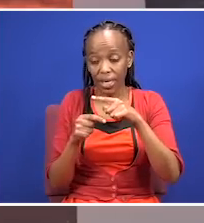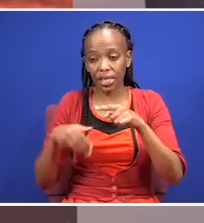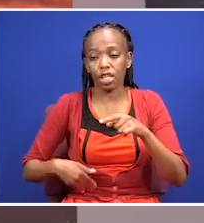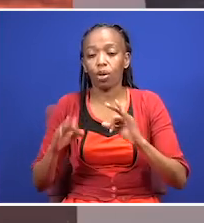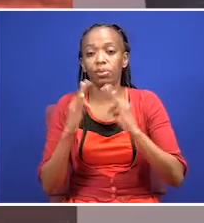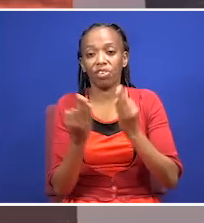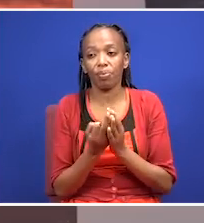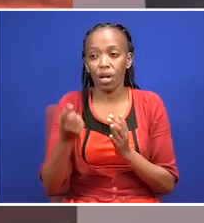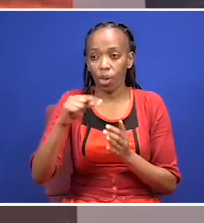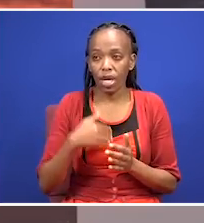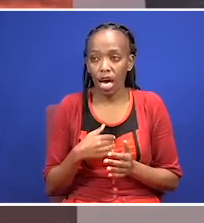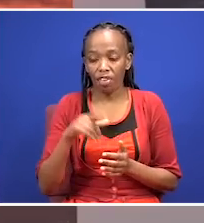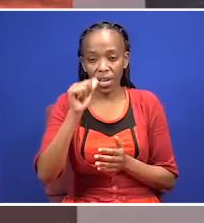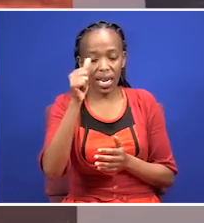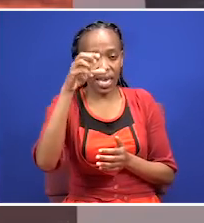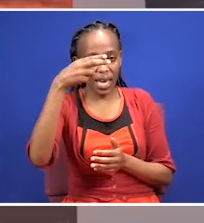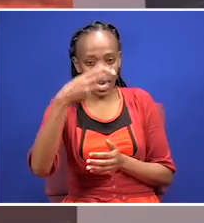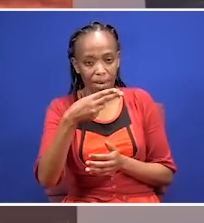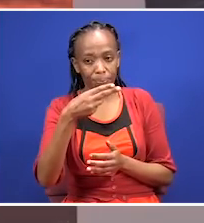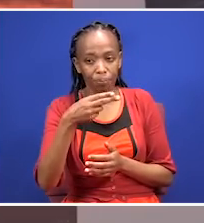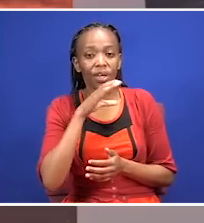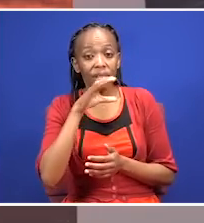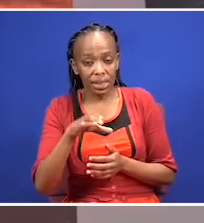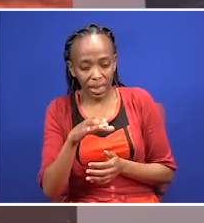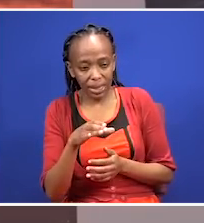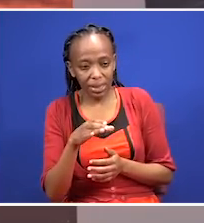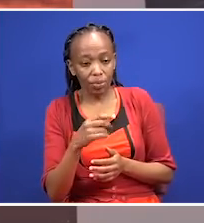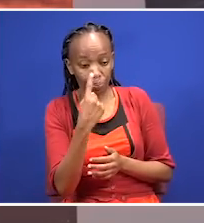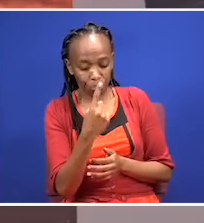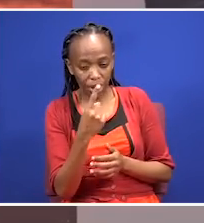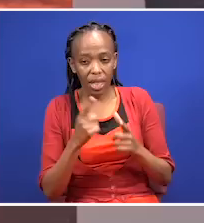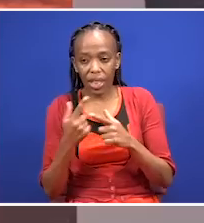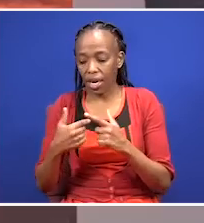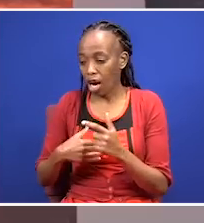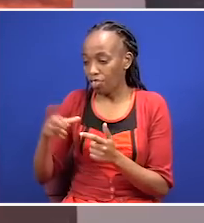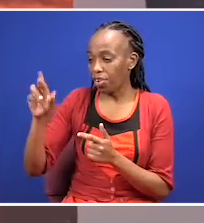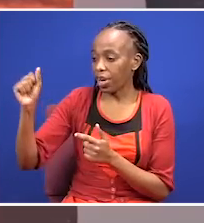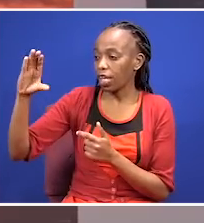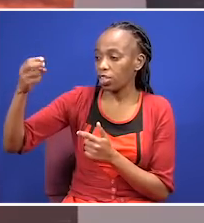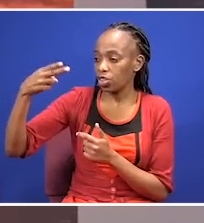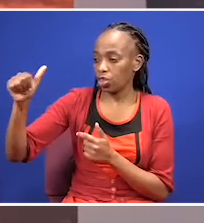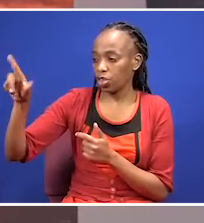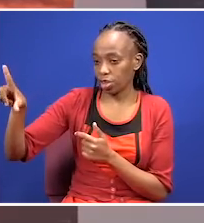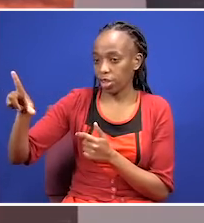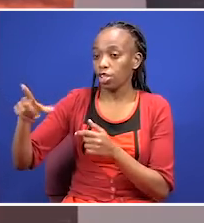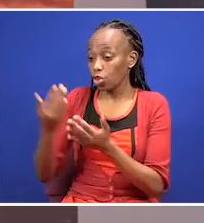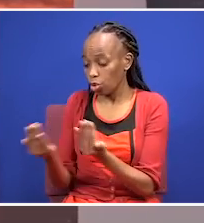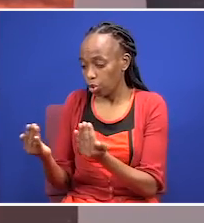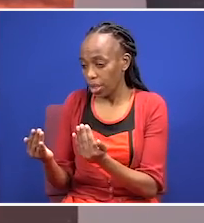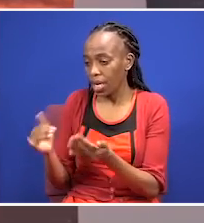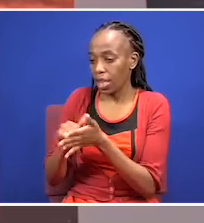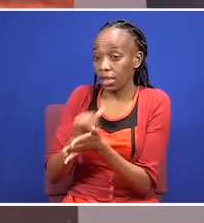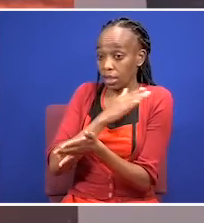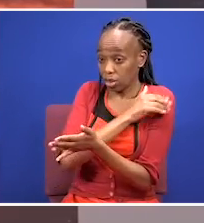family we have less sons on the one side and we have rachel's one son that is joseph